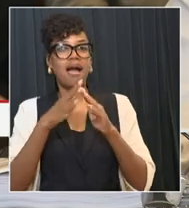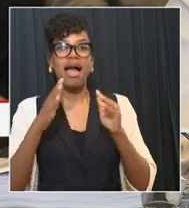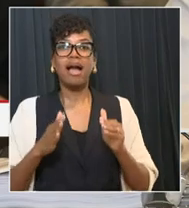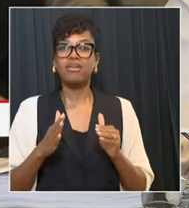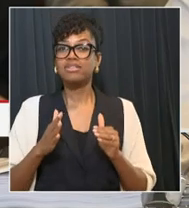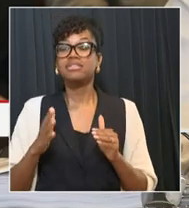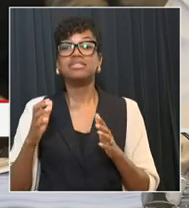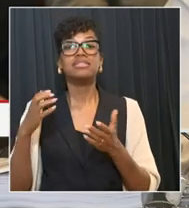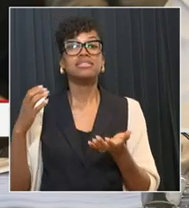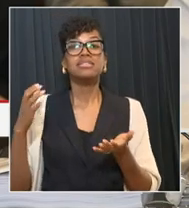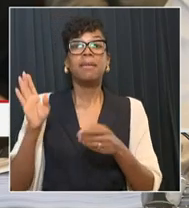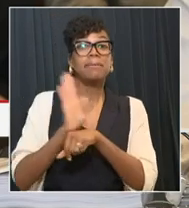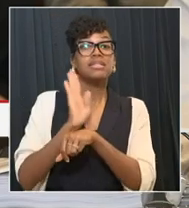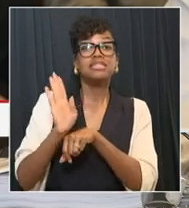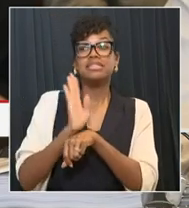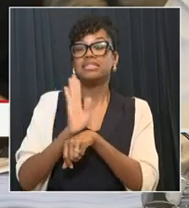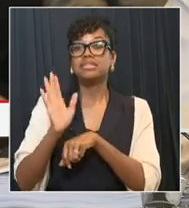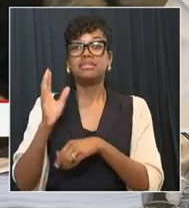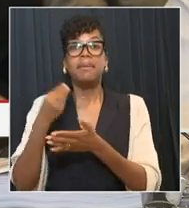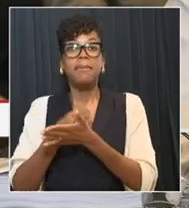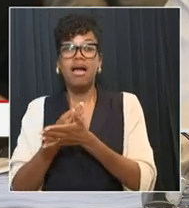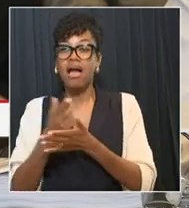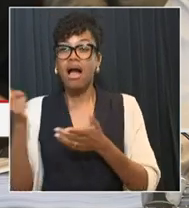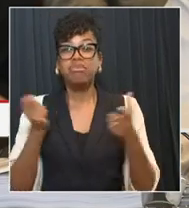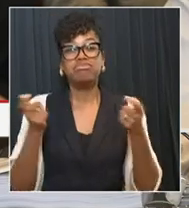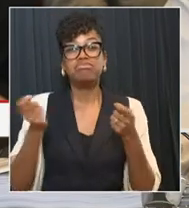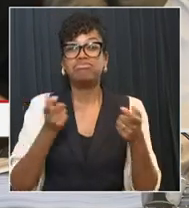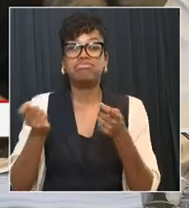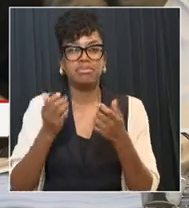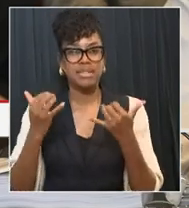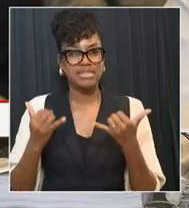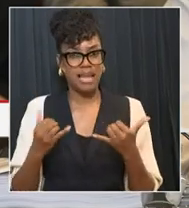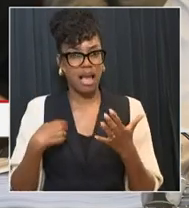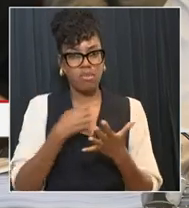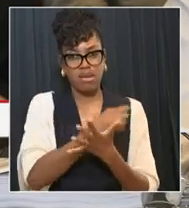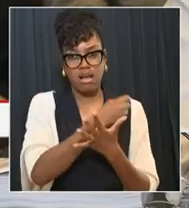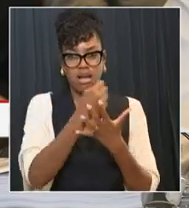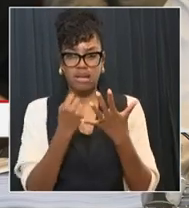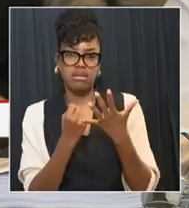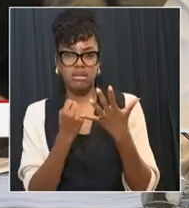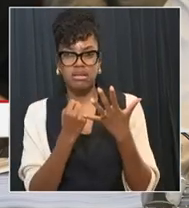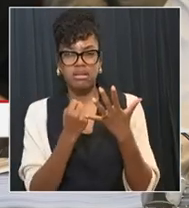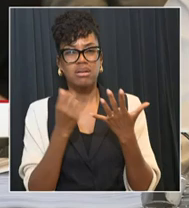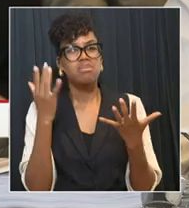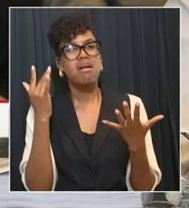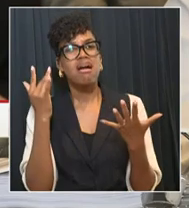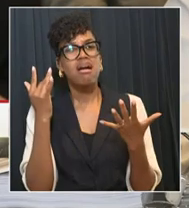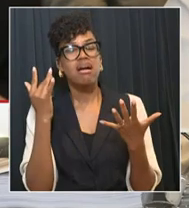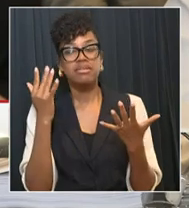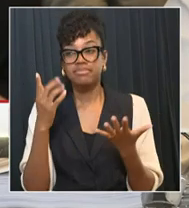capital investment, and now we're almost at the bottom? Because of DC laws.